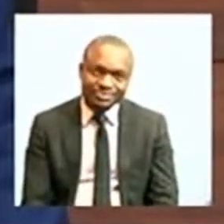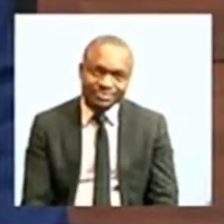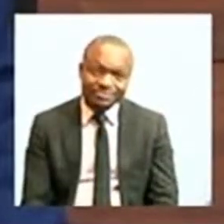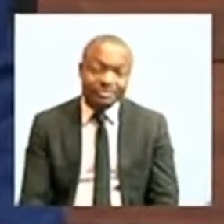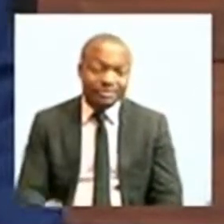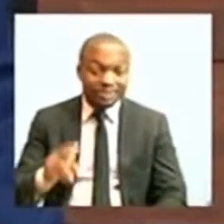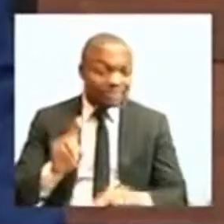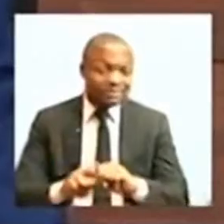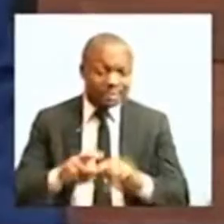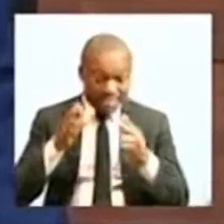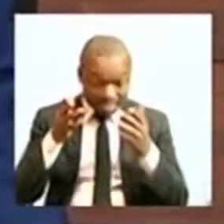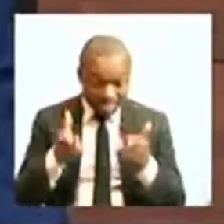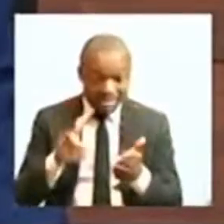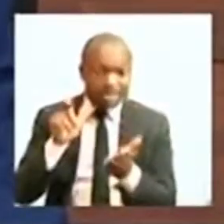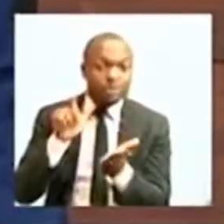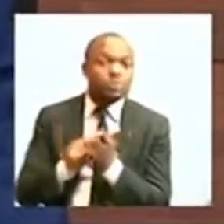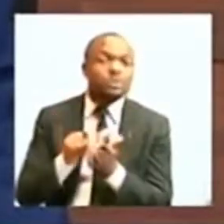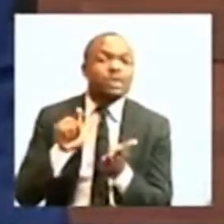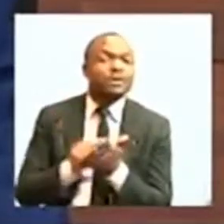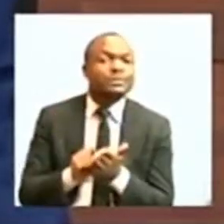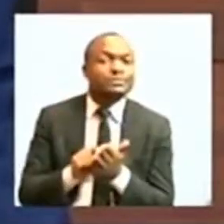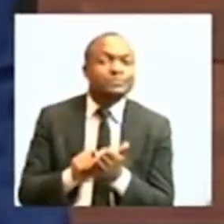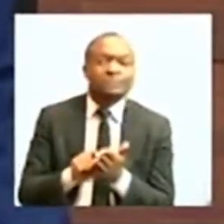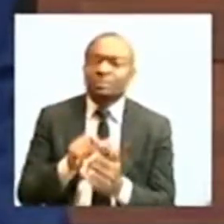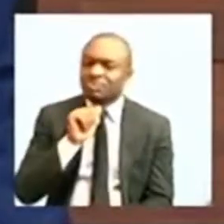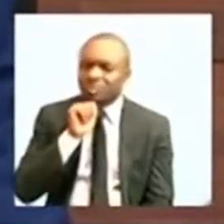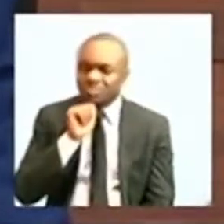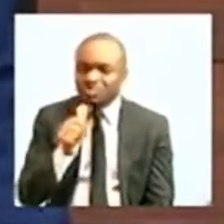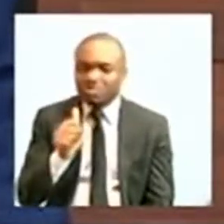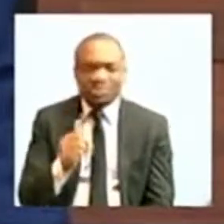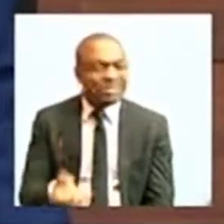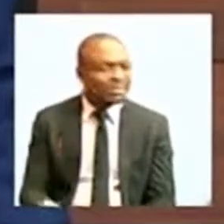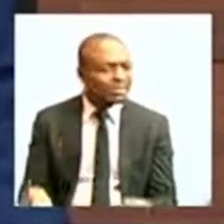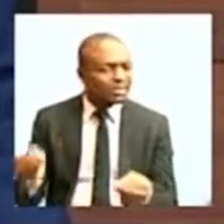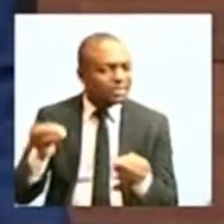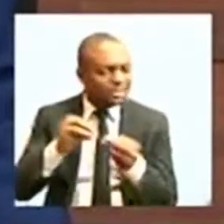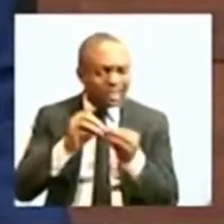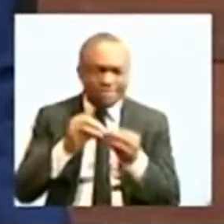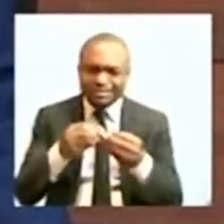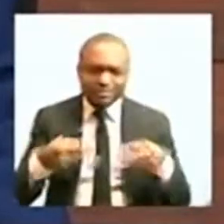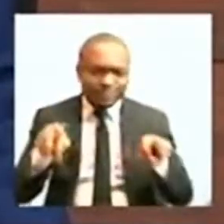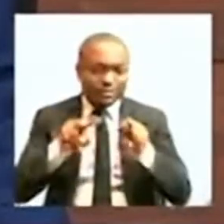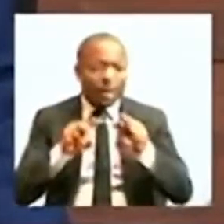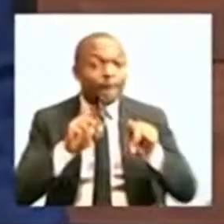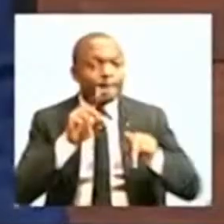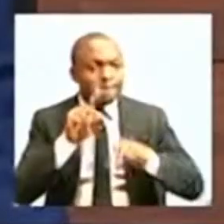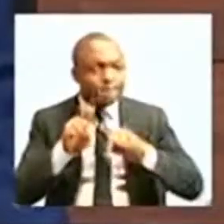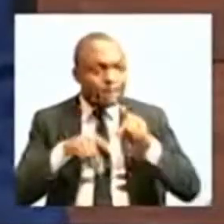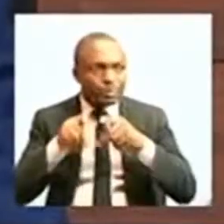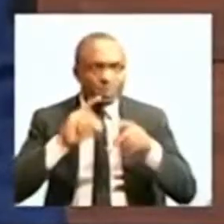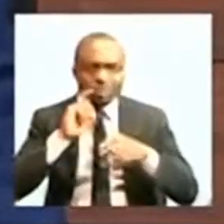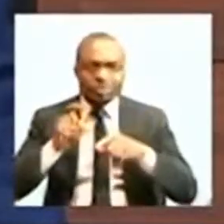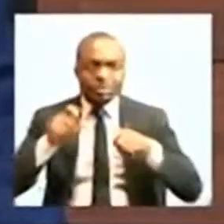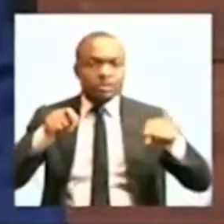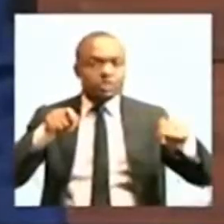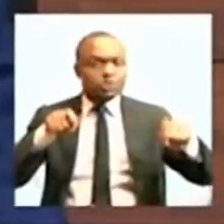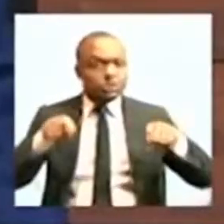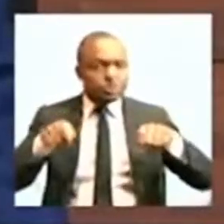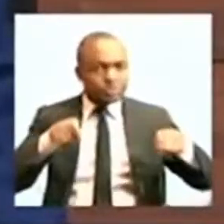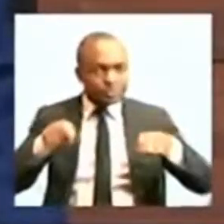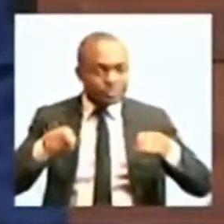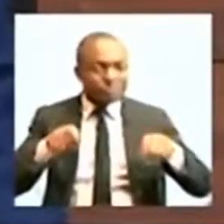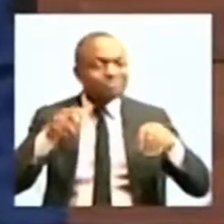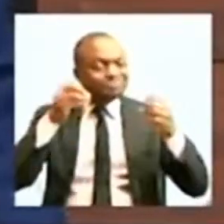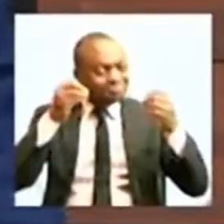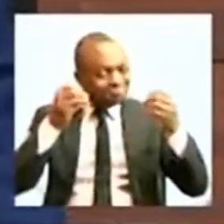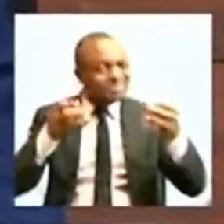Sitting here in Lusaka, we will not add any value to the people that we were supposed to preside over. A lot